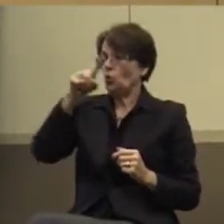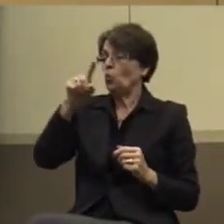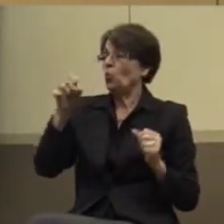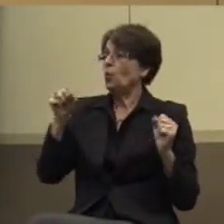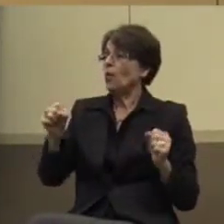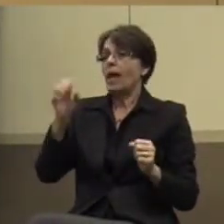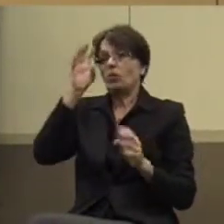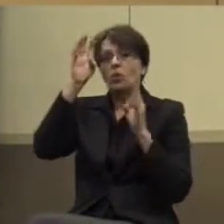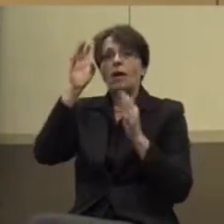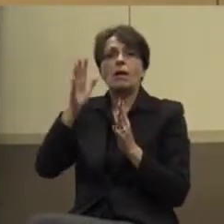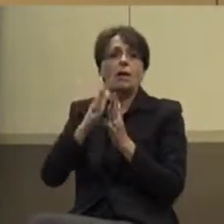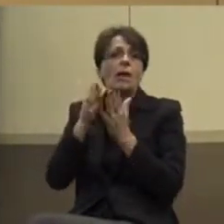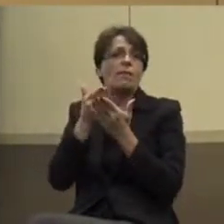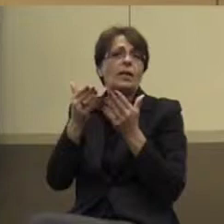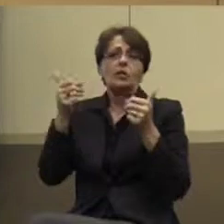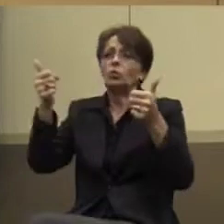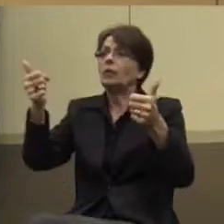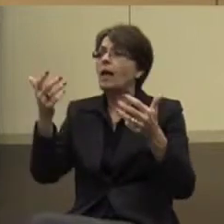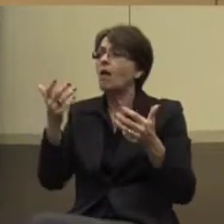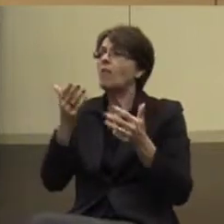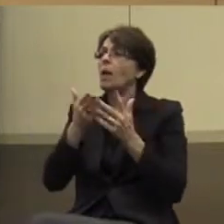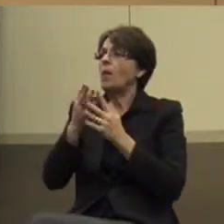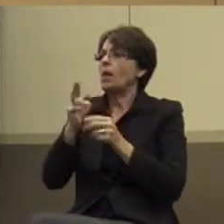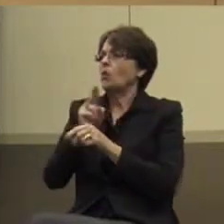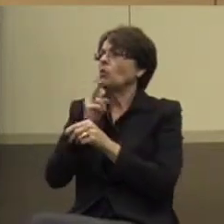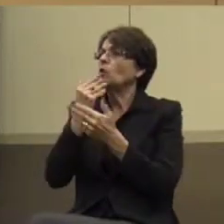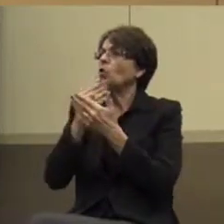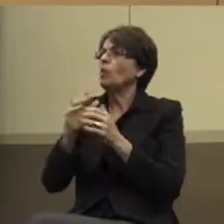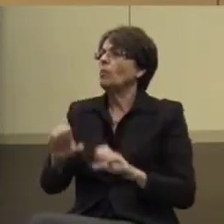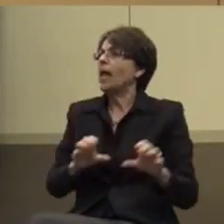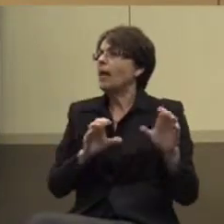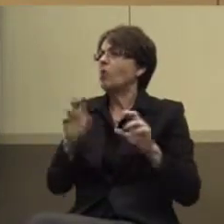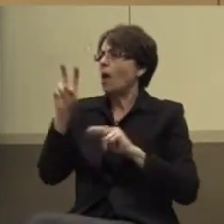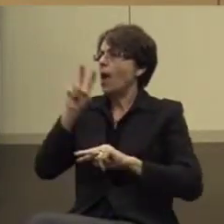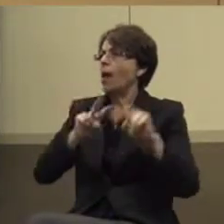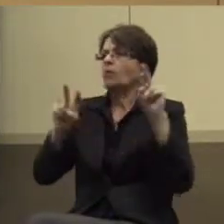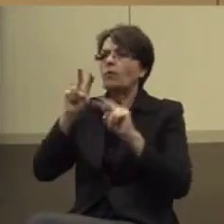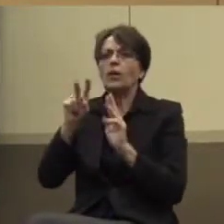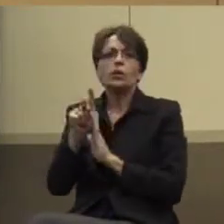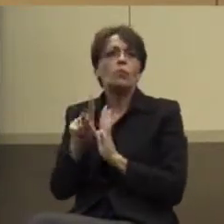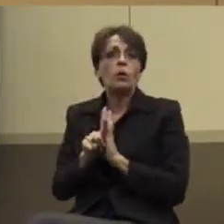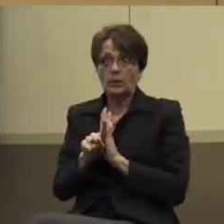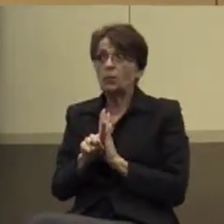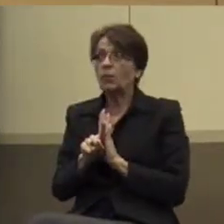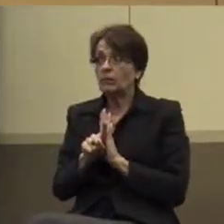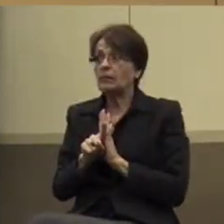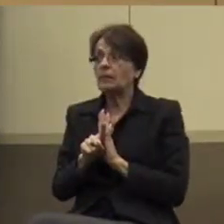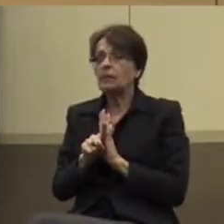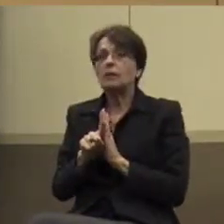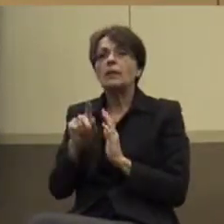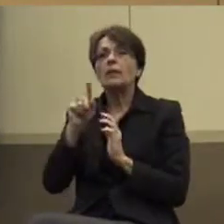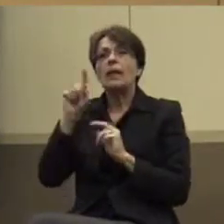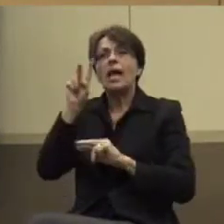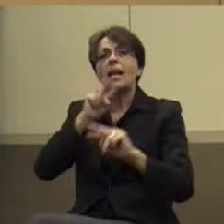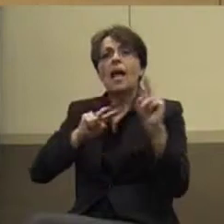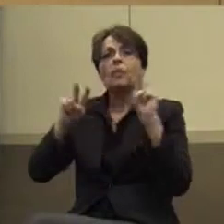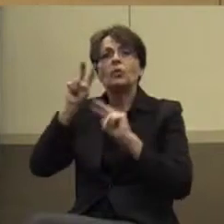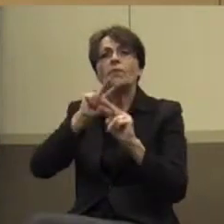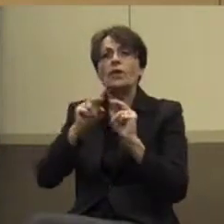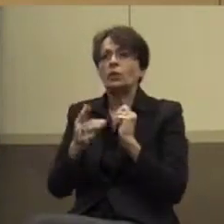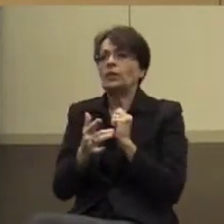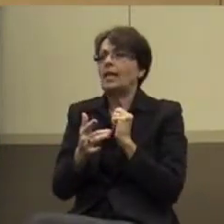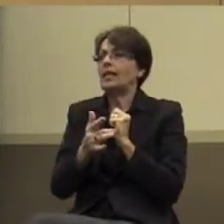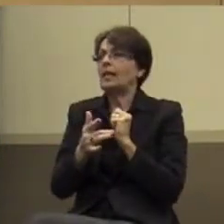can create a lot of things yourself by using good behavioral observation principles, right? And observation